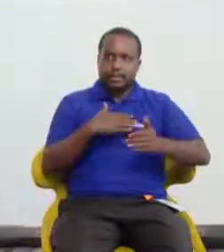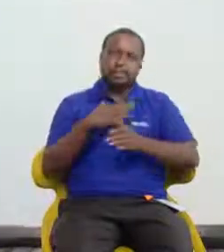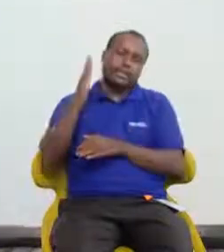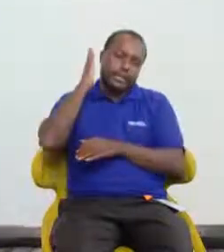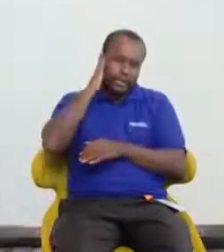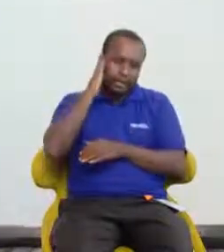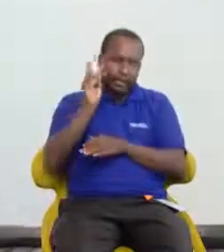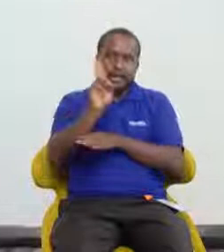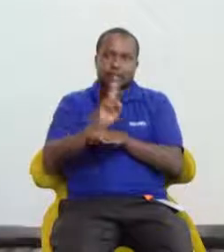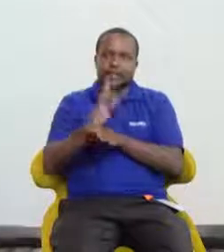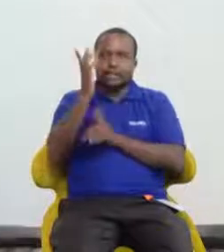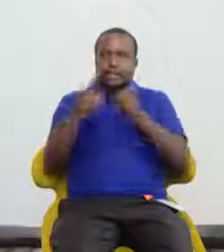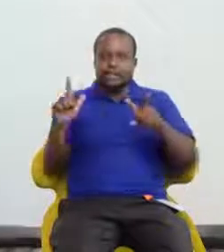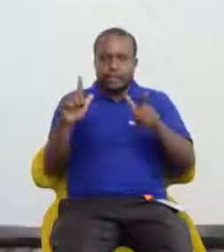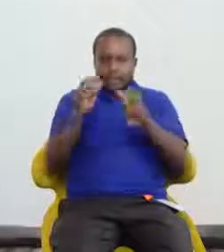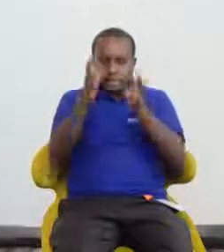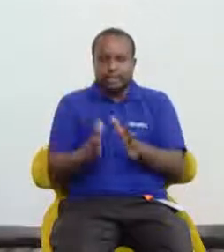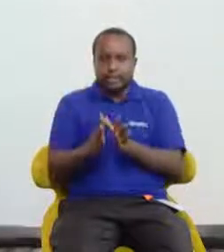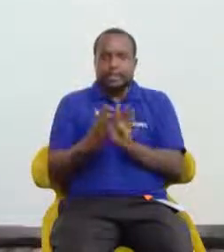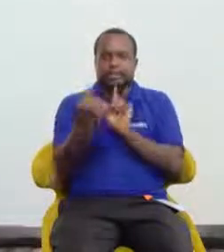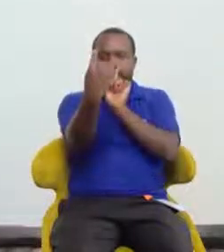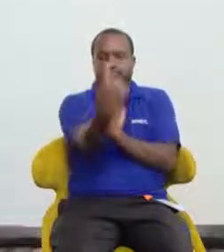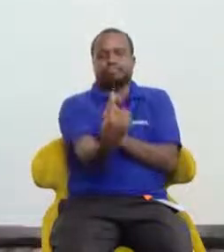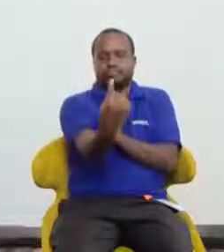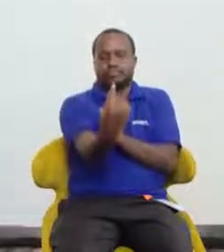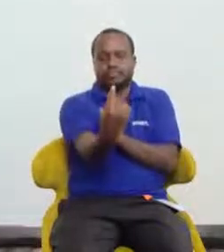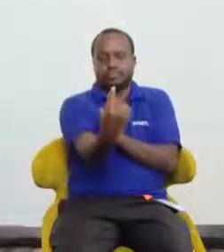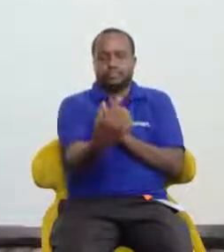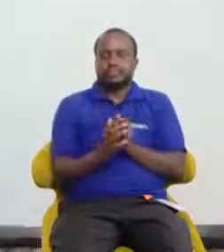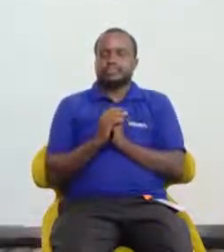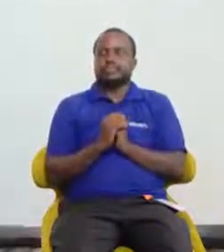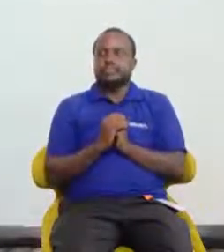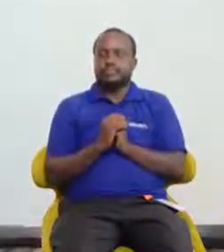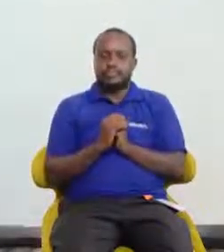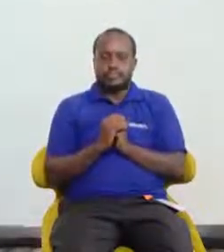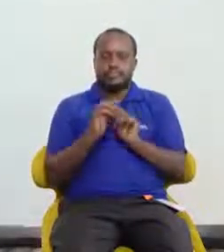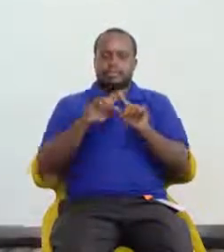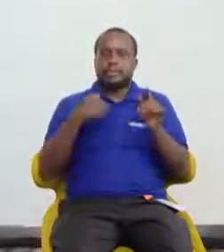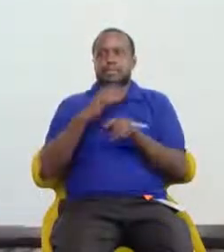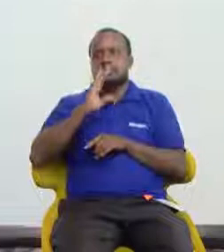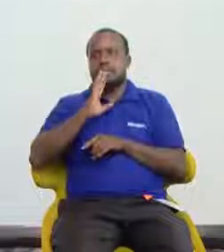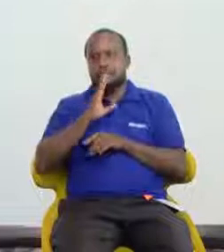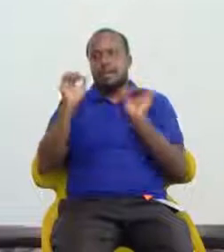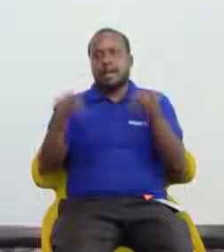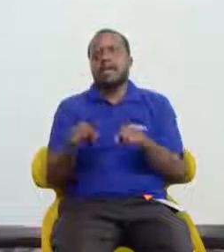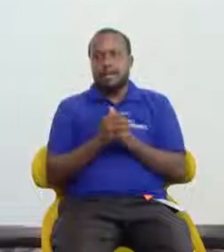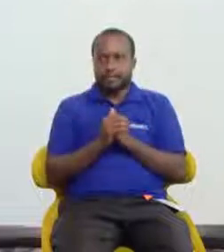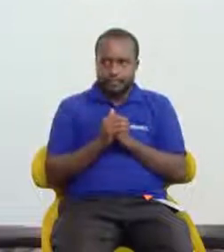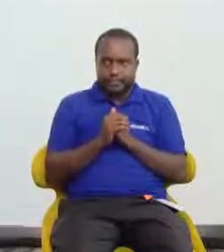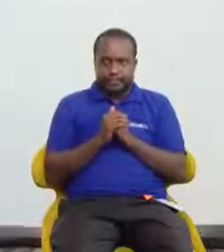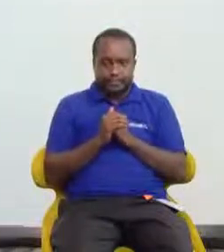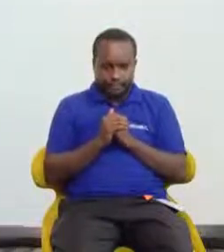using a sign language interpreter who is seated right before me. And of course, I can speak. That's how you can hear me,